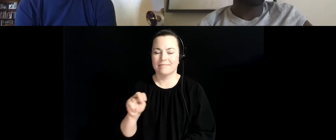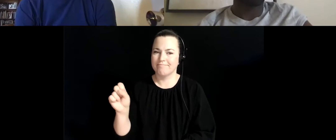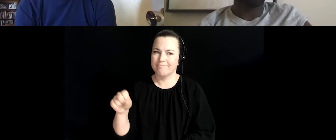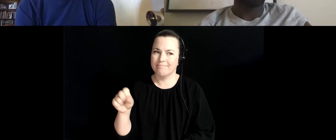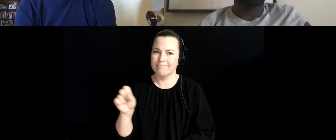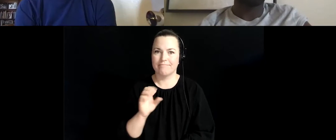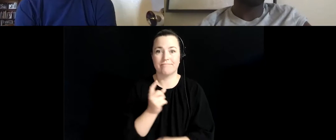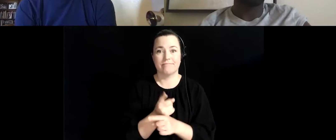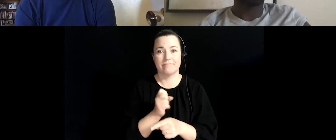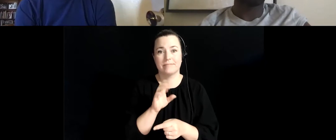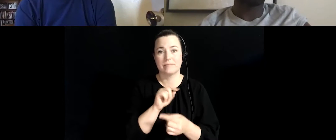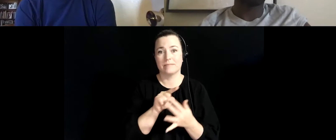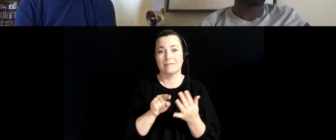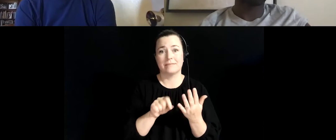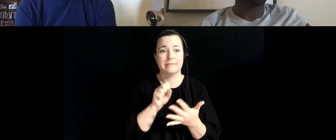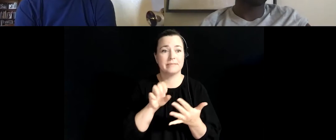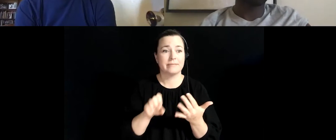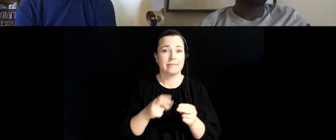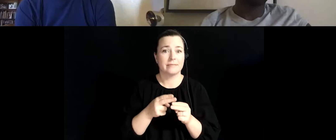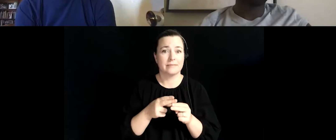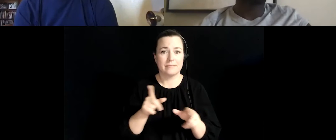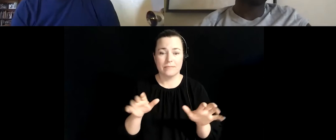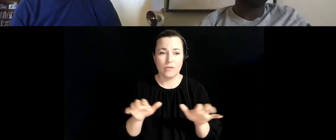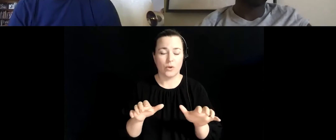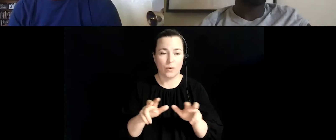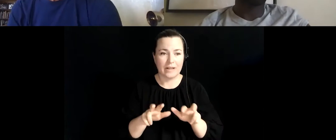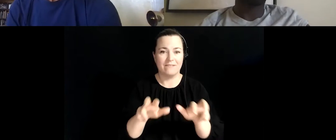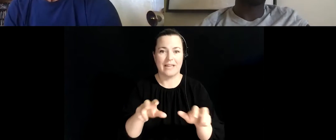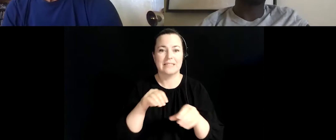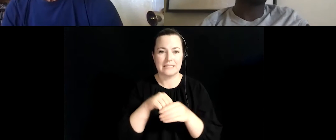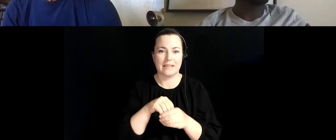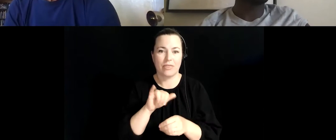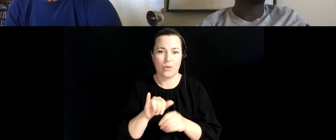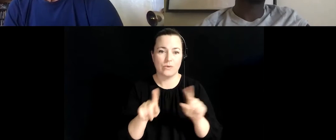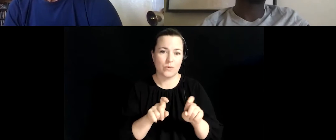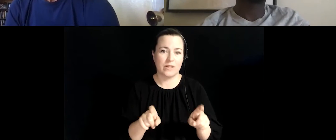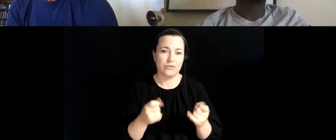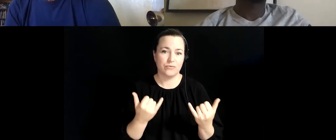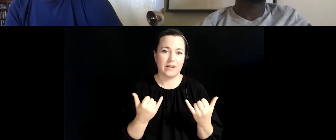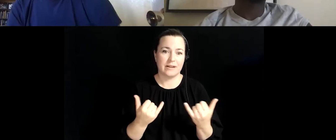like, doing really, I think, investing in those questions.